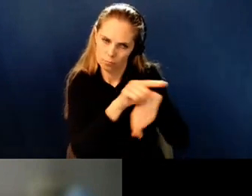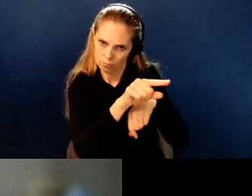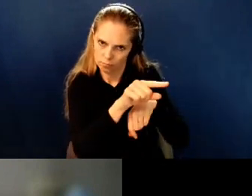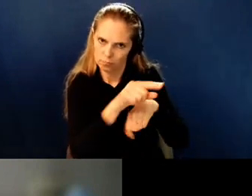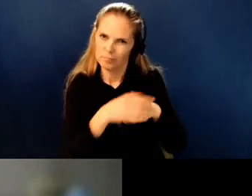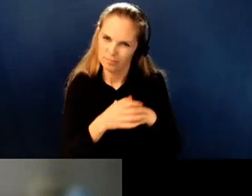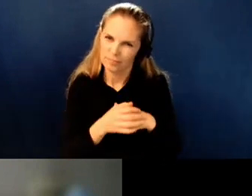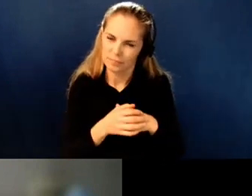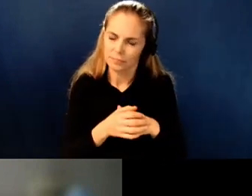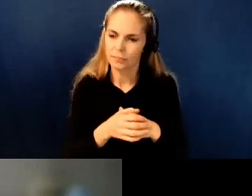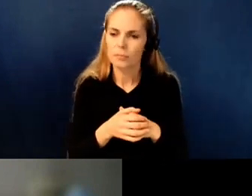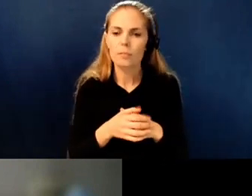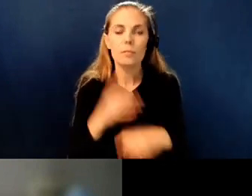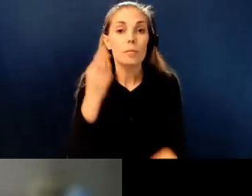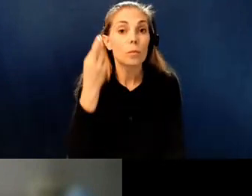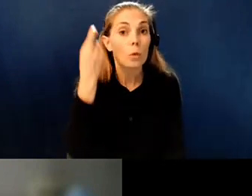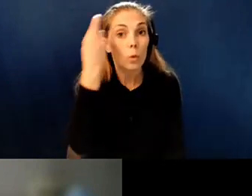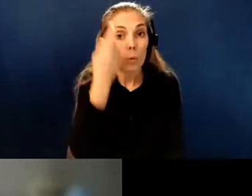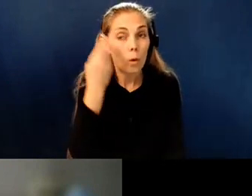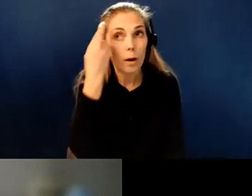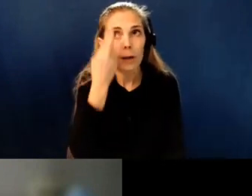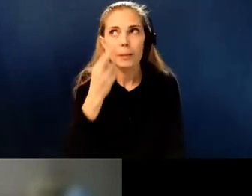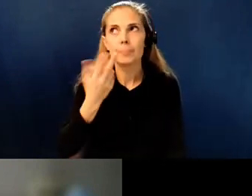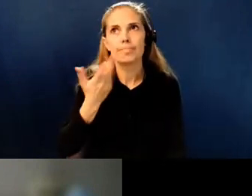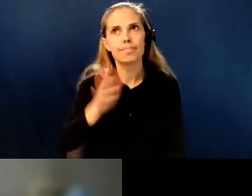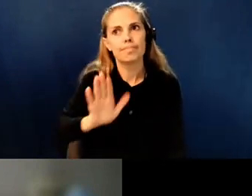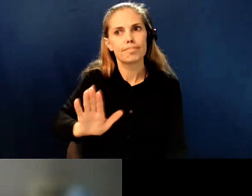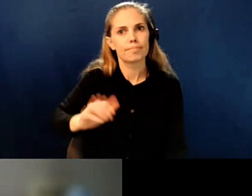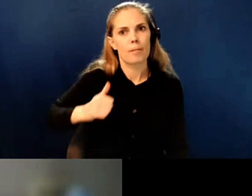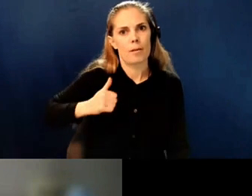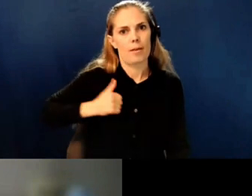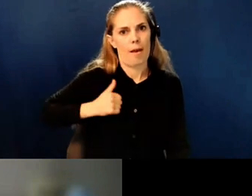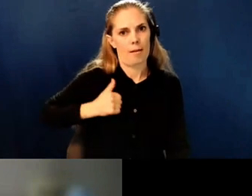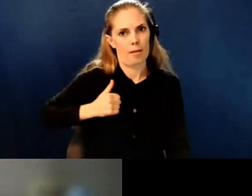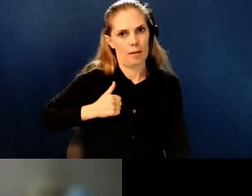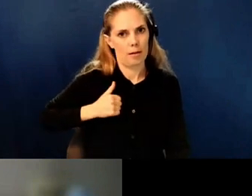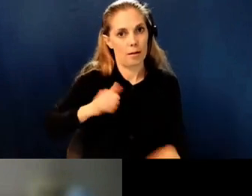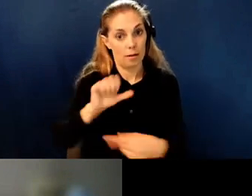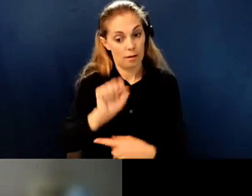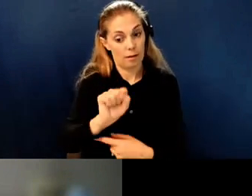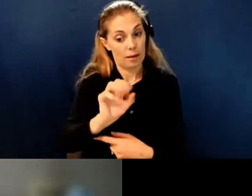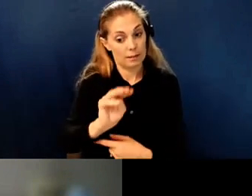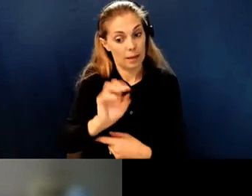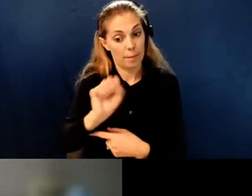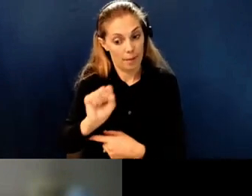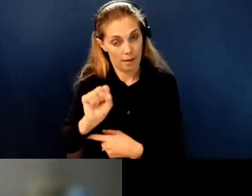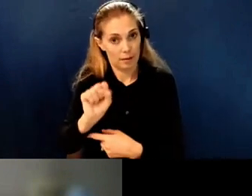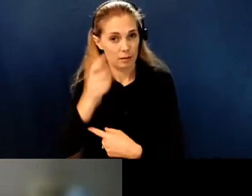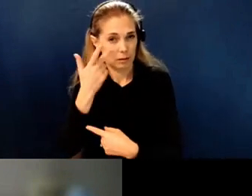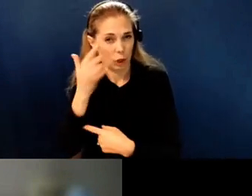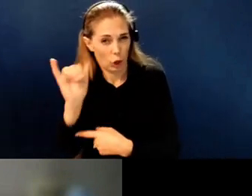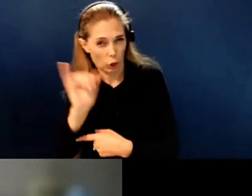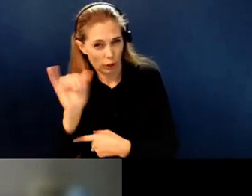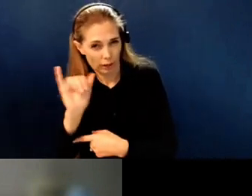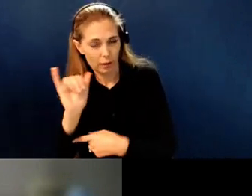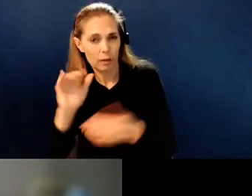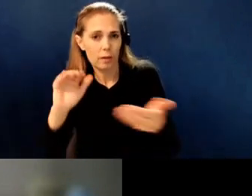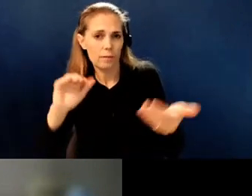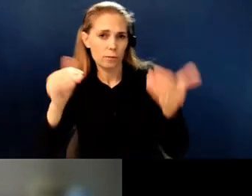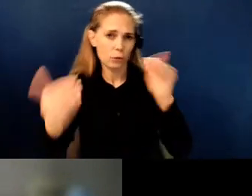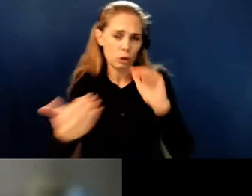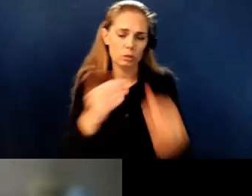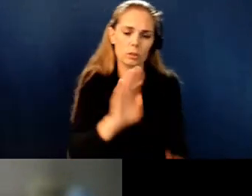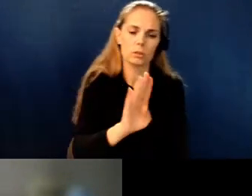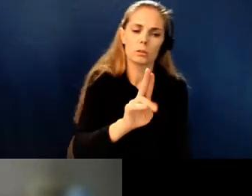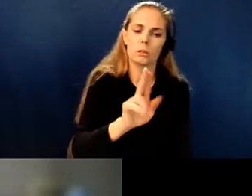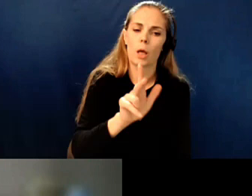carrier support for messaging works in Canada, and the way there's a difference between mass texting or bulk messaging and peer-to-peer messaging,